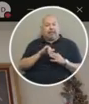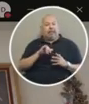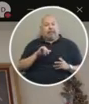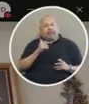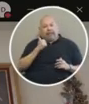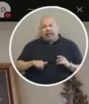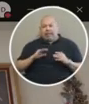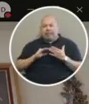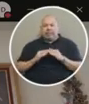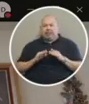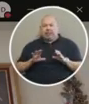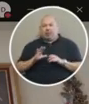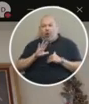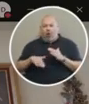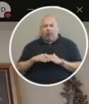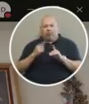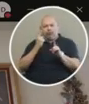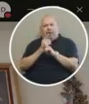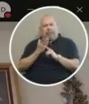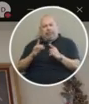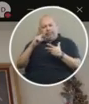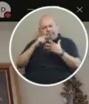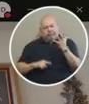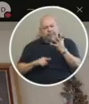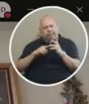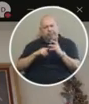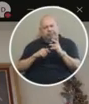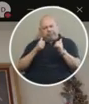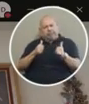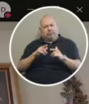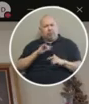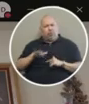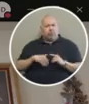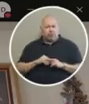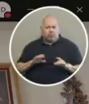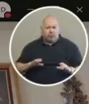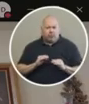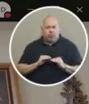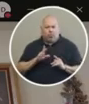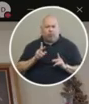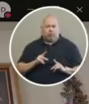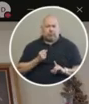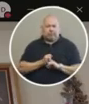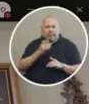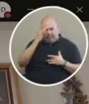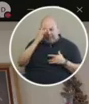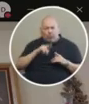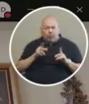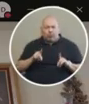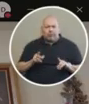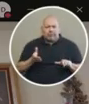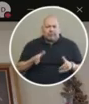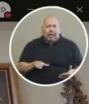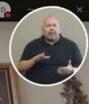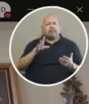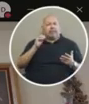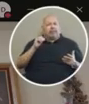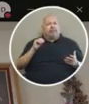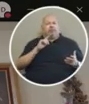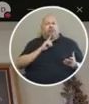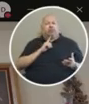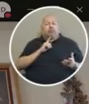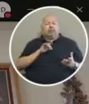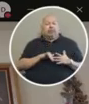that any city has done all the right things. You could always do more, right? One person gets infected, one person dies, and it's